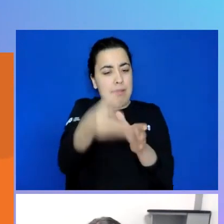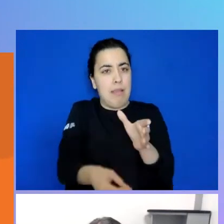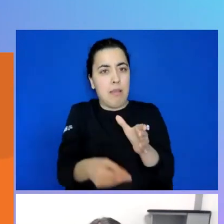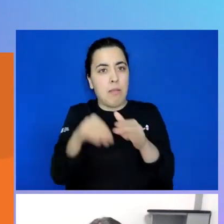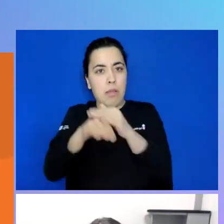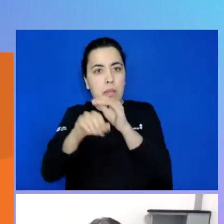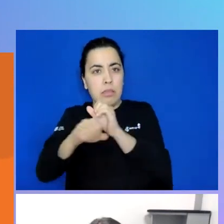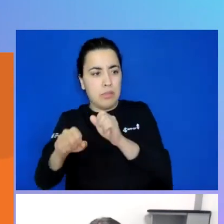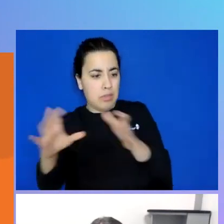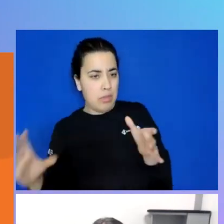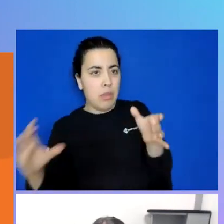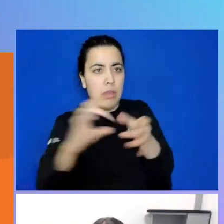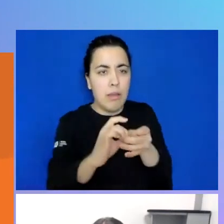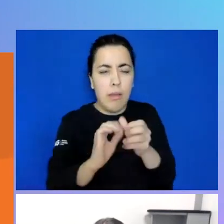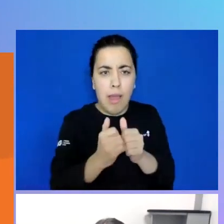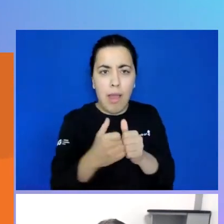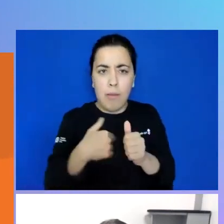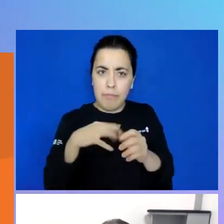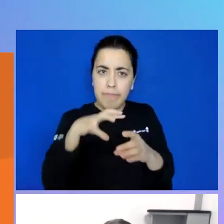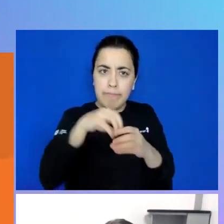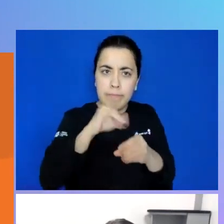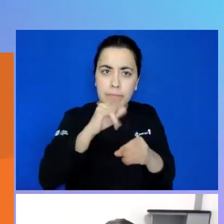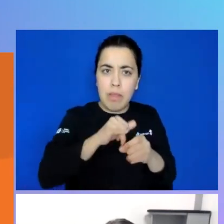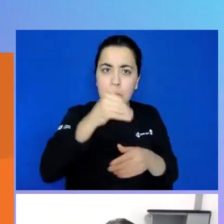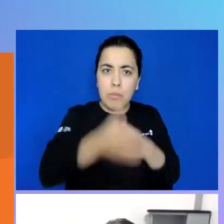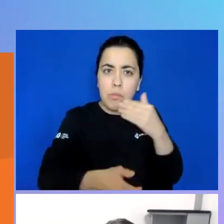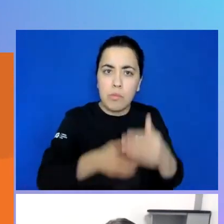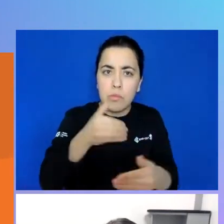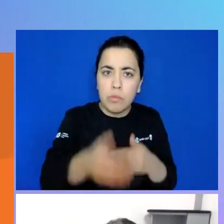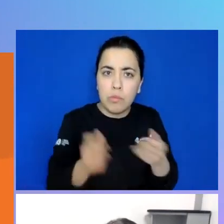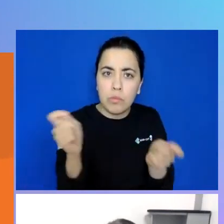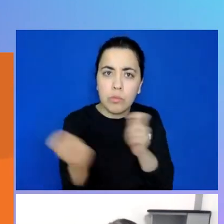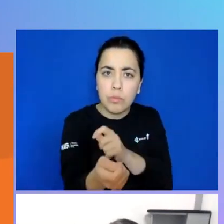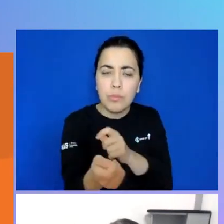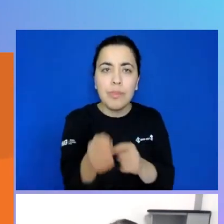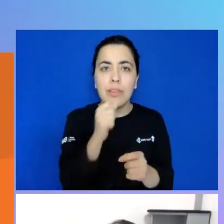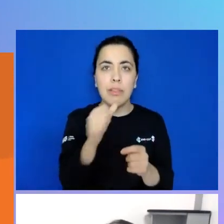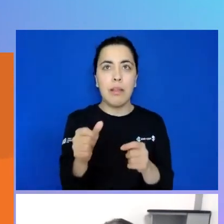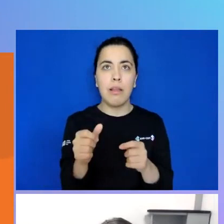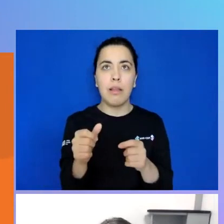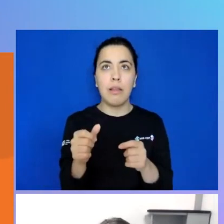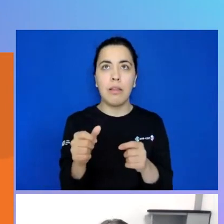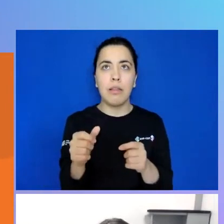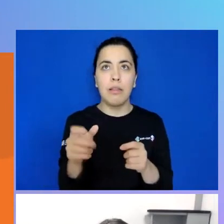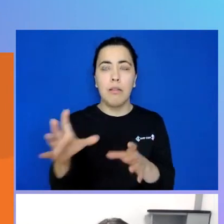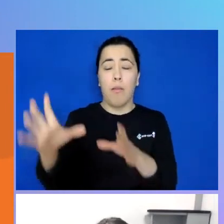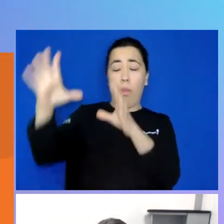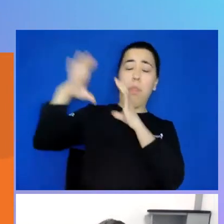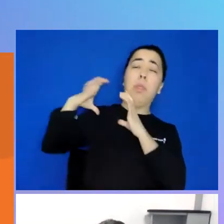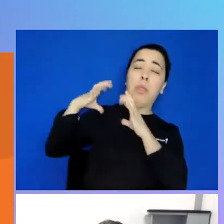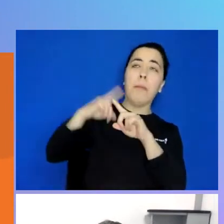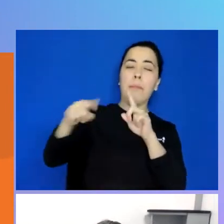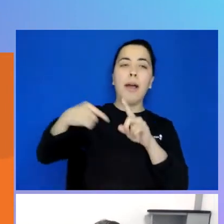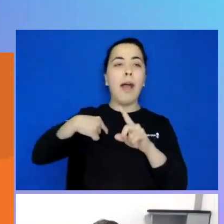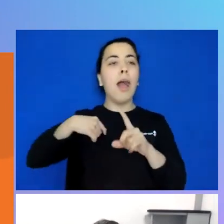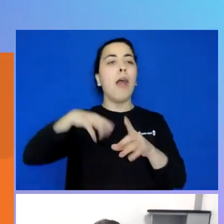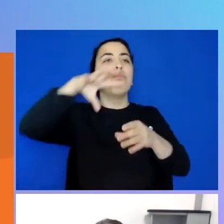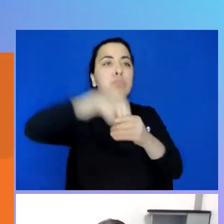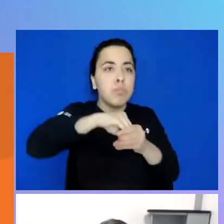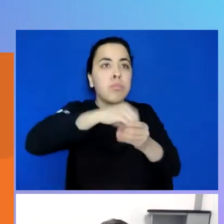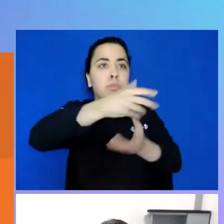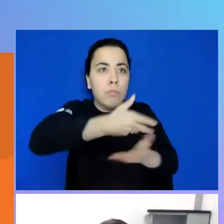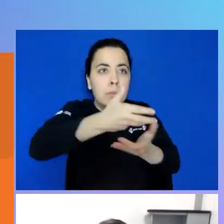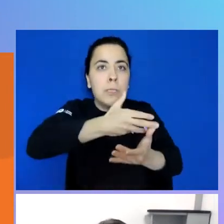how do I take part in this change process? So that's not something being done to me, but something that I'm participating in.